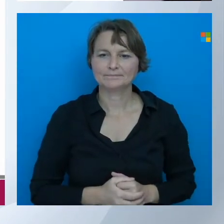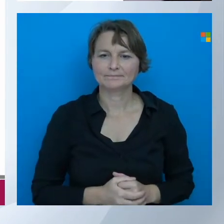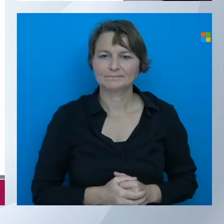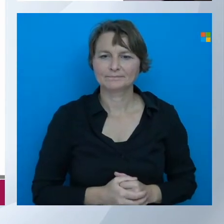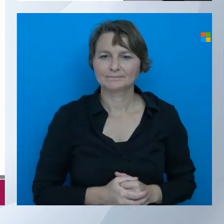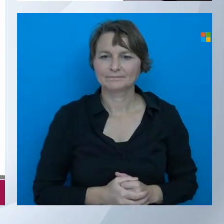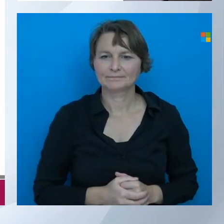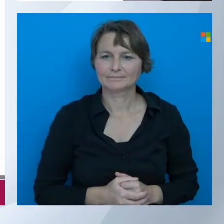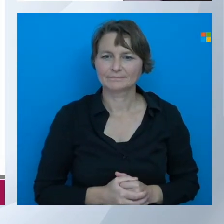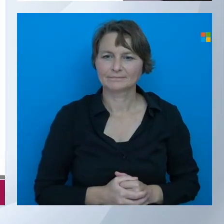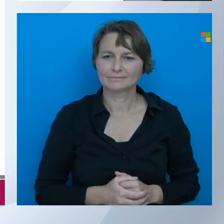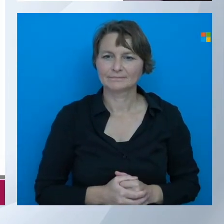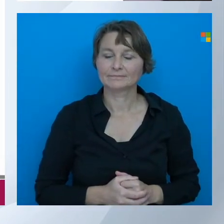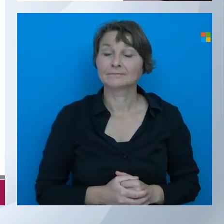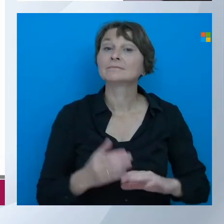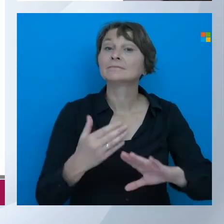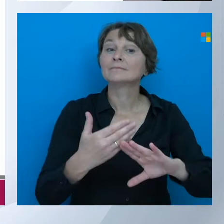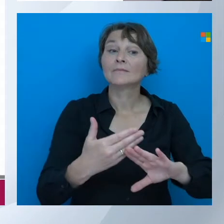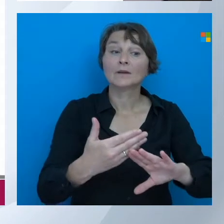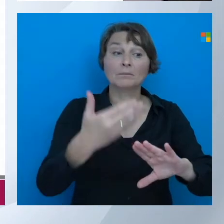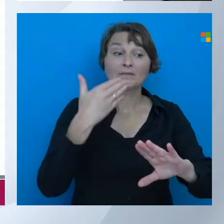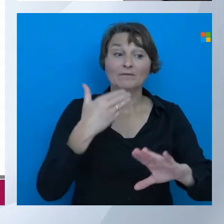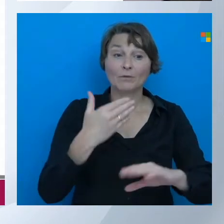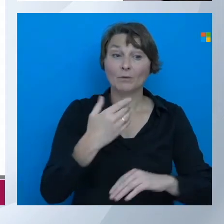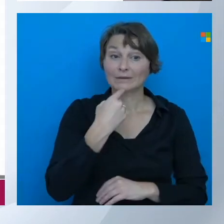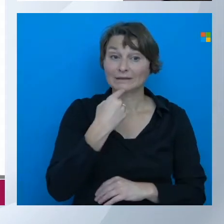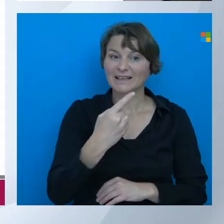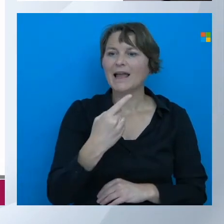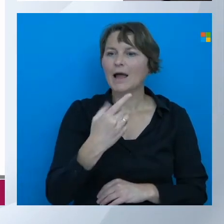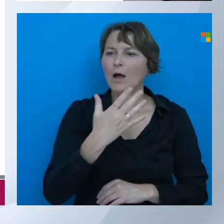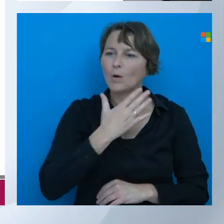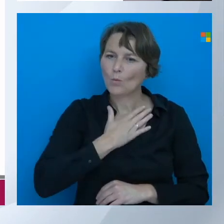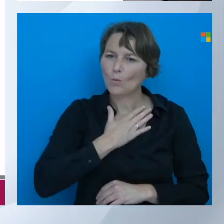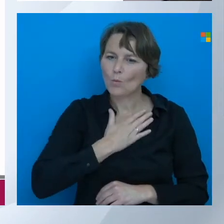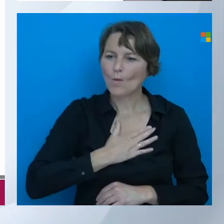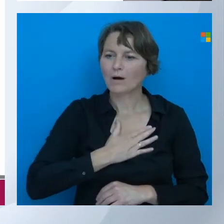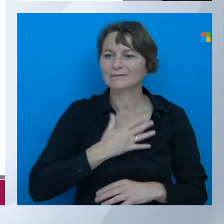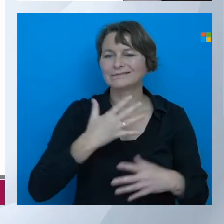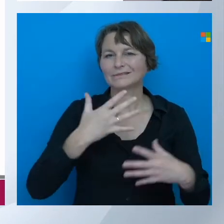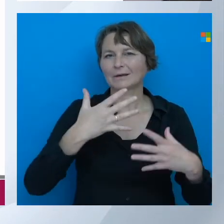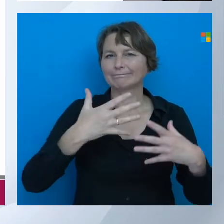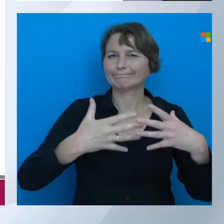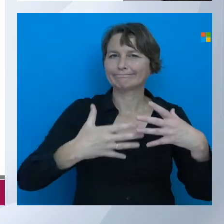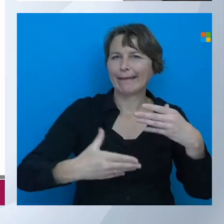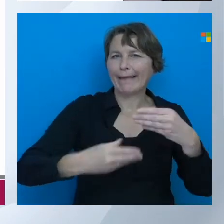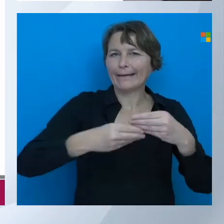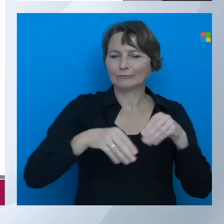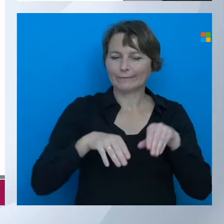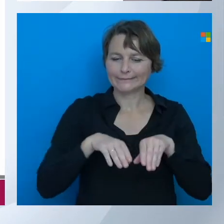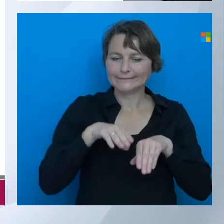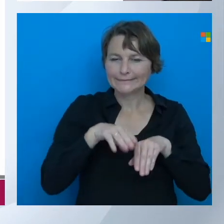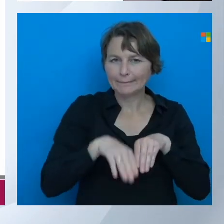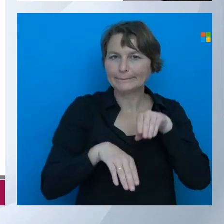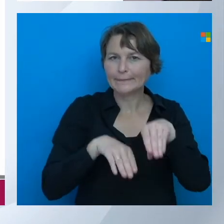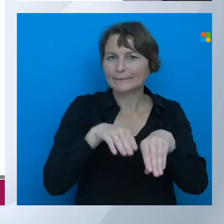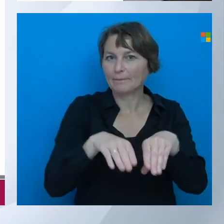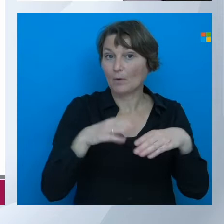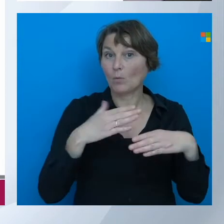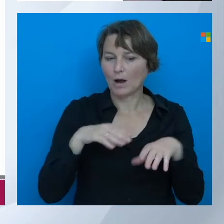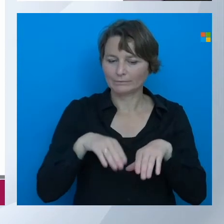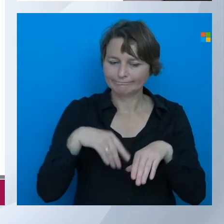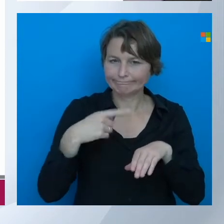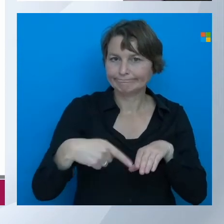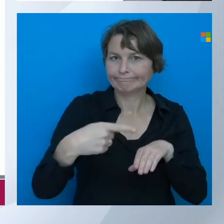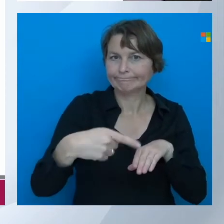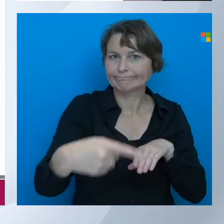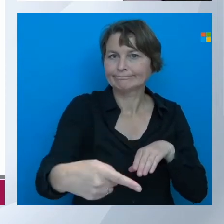Like I said, I love to build in some extra steps. So in this case, I made sure that my script